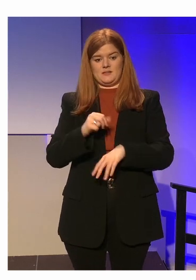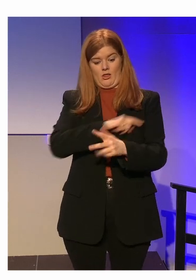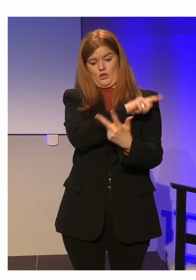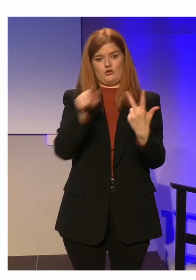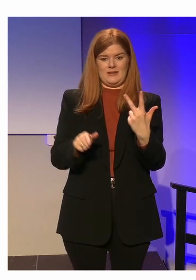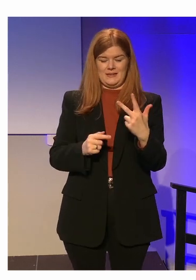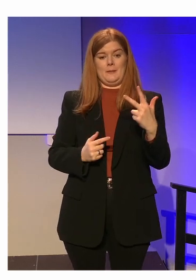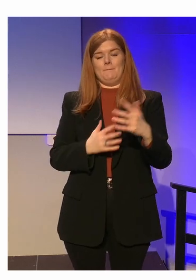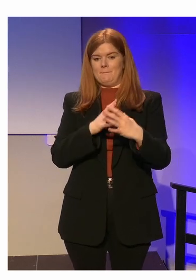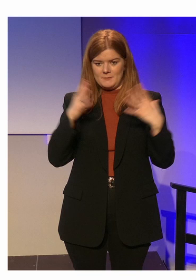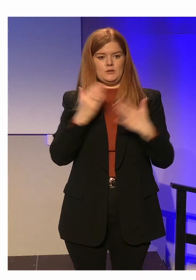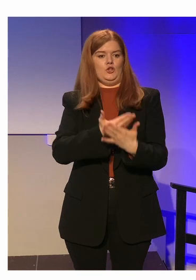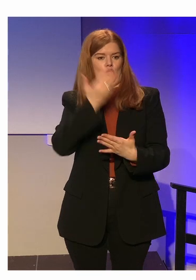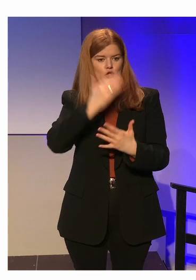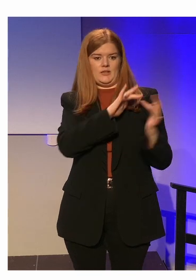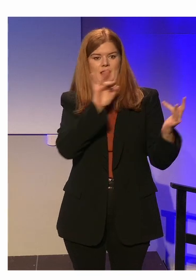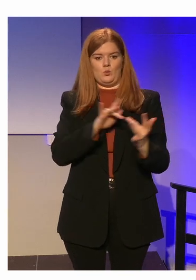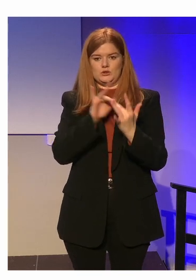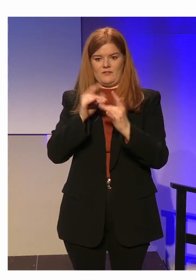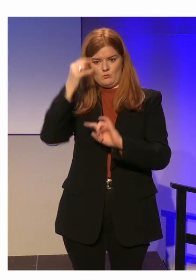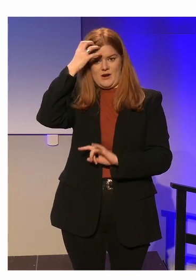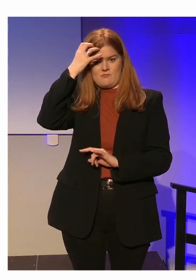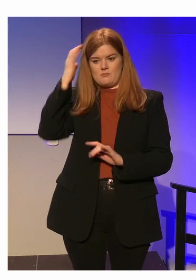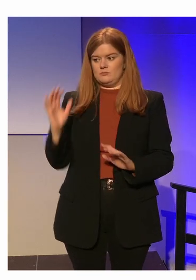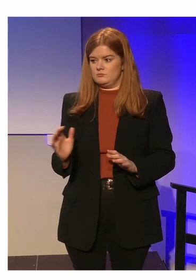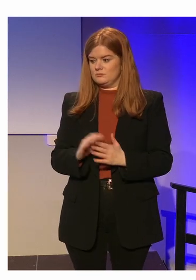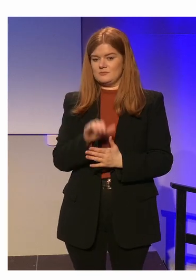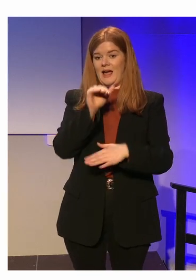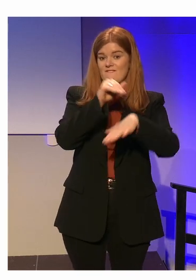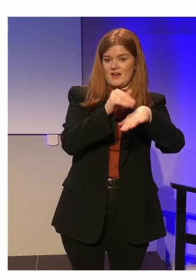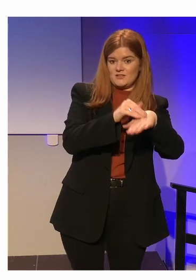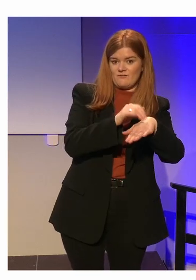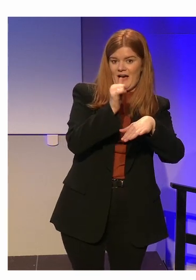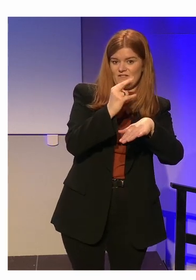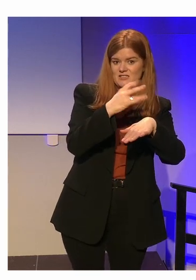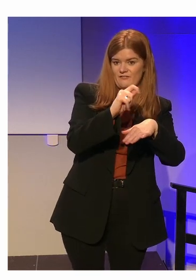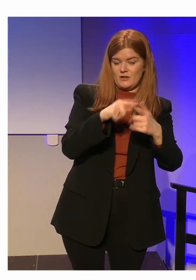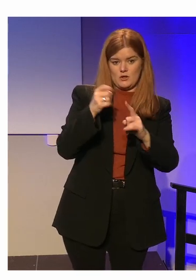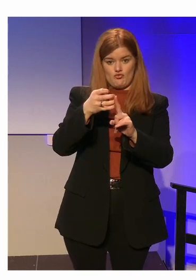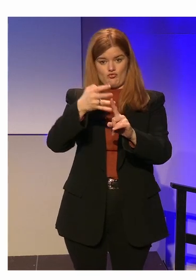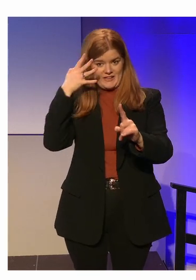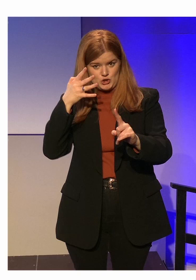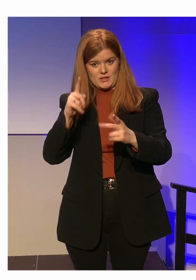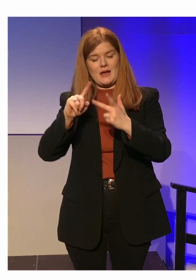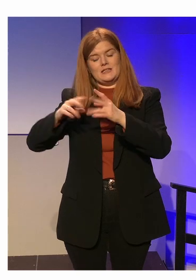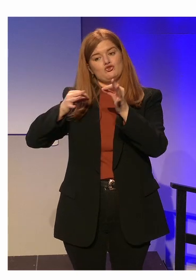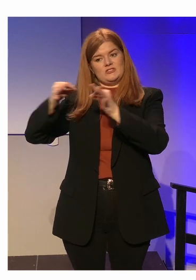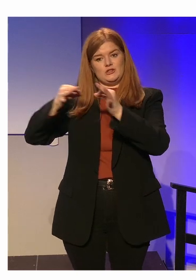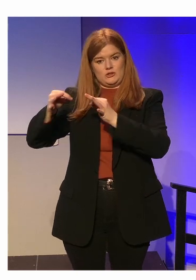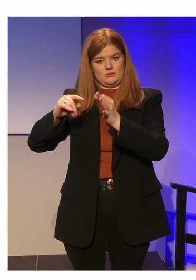3 major learning networks of the brain: affective, recognition, and